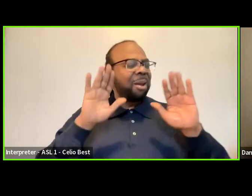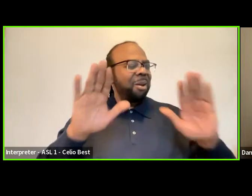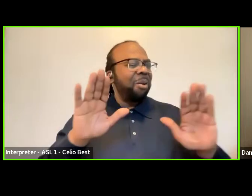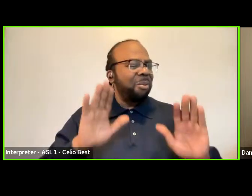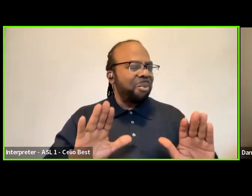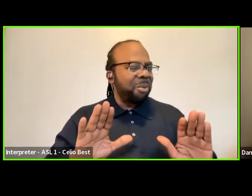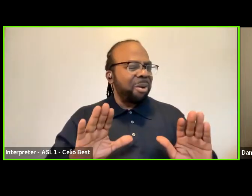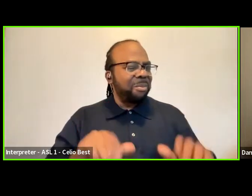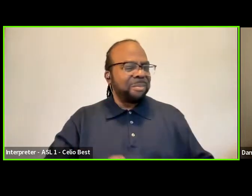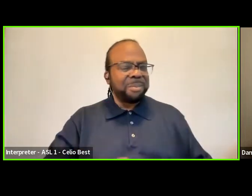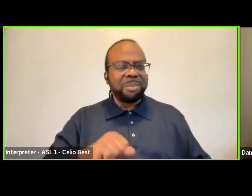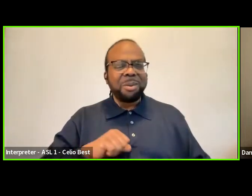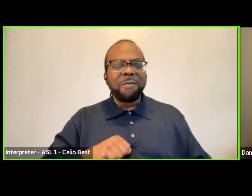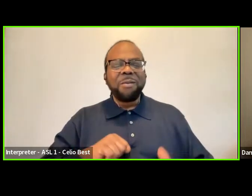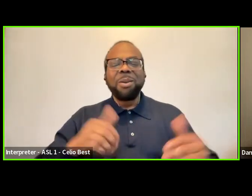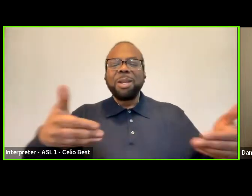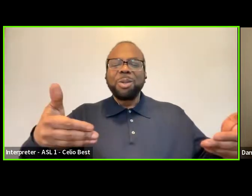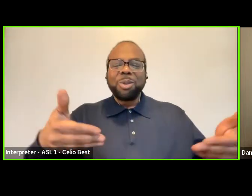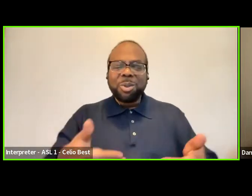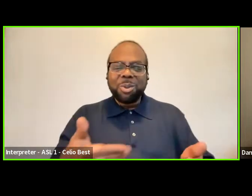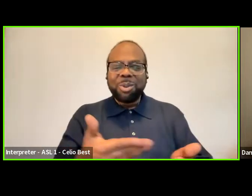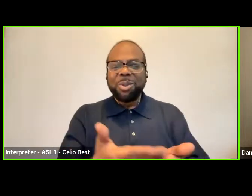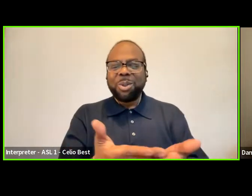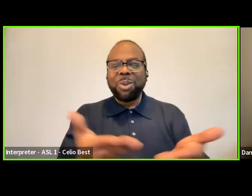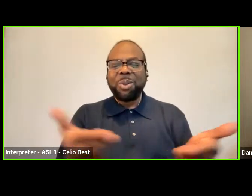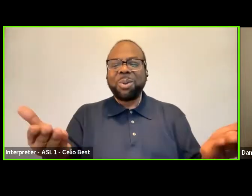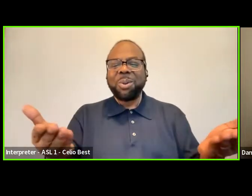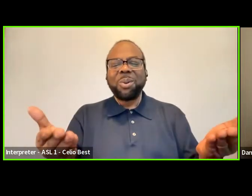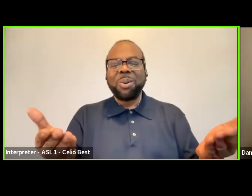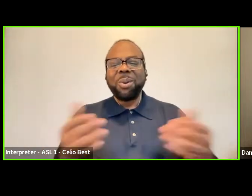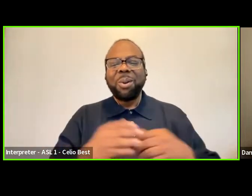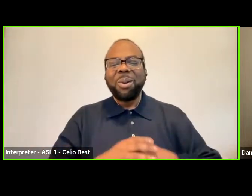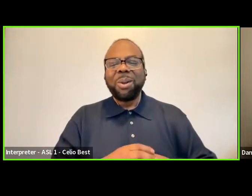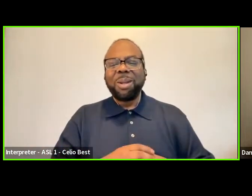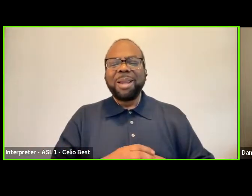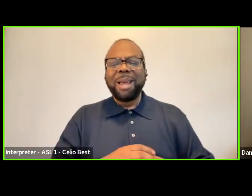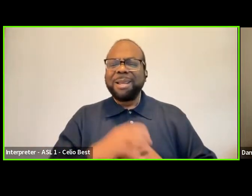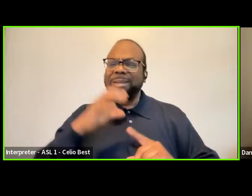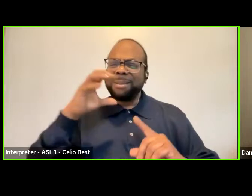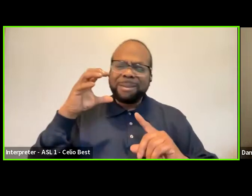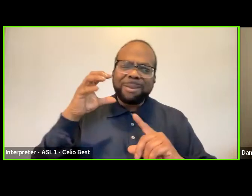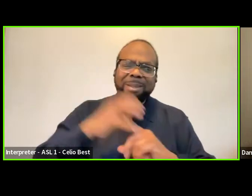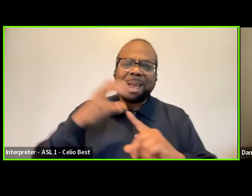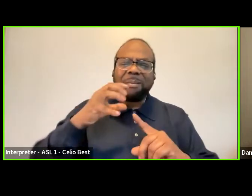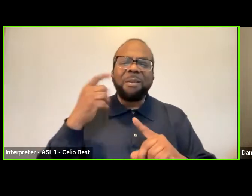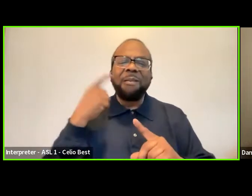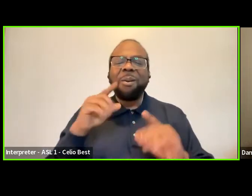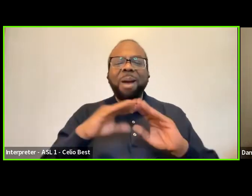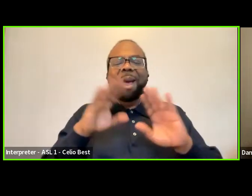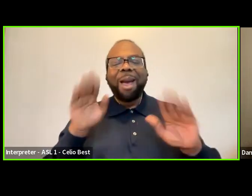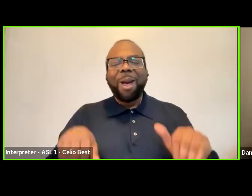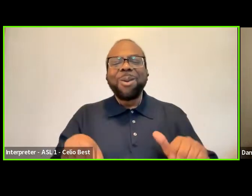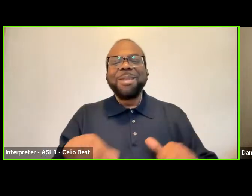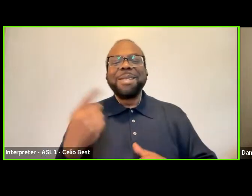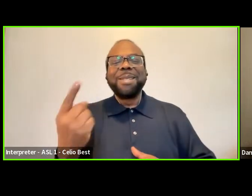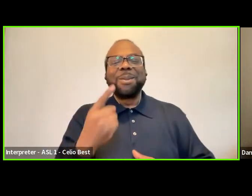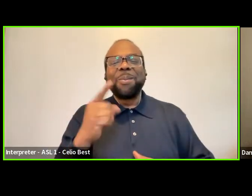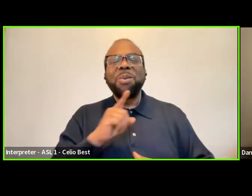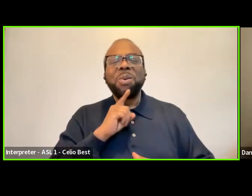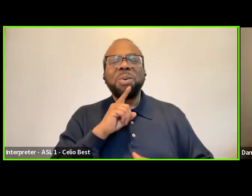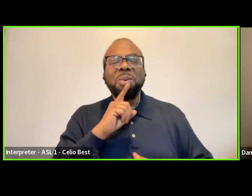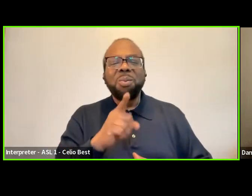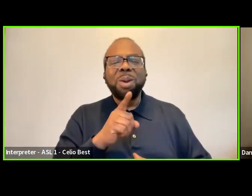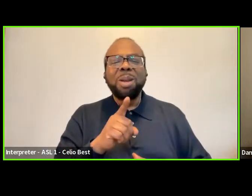to introduce to you a champion for housing, somebody who charged